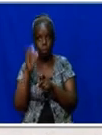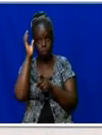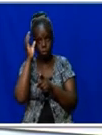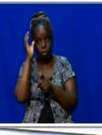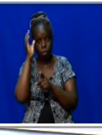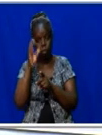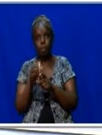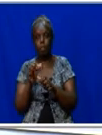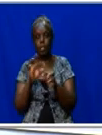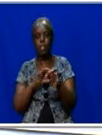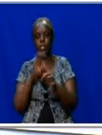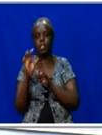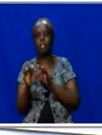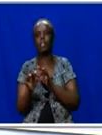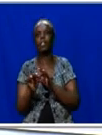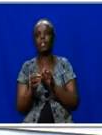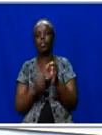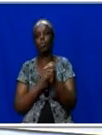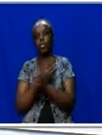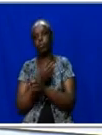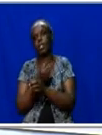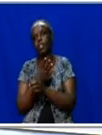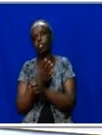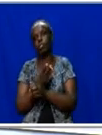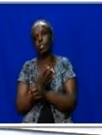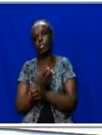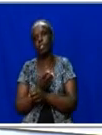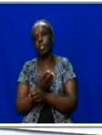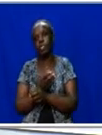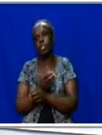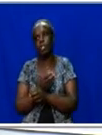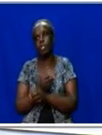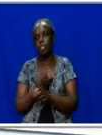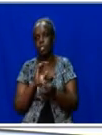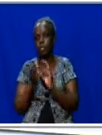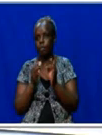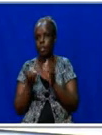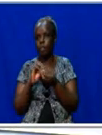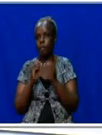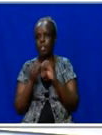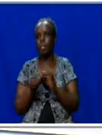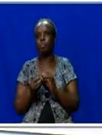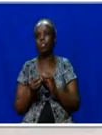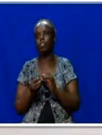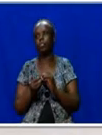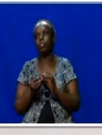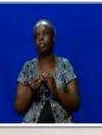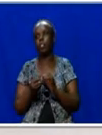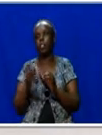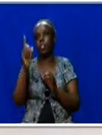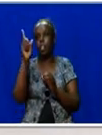be extended to expressions. If I get an expression of the form x